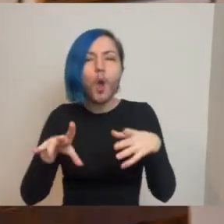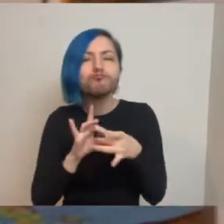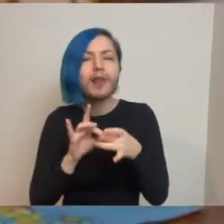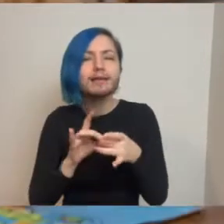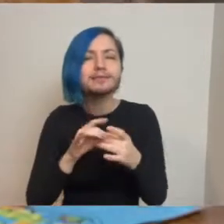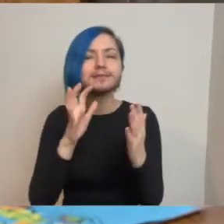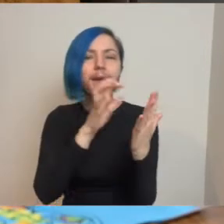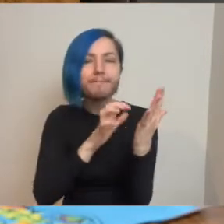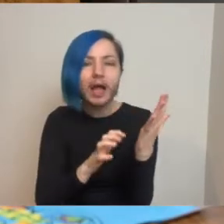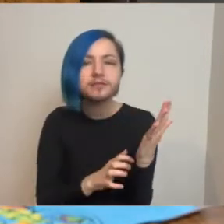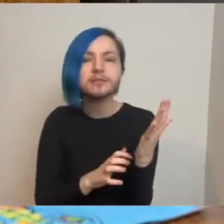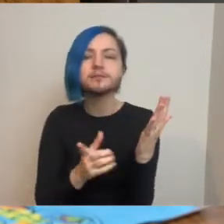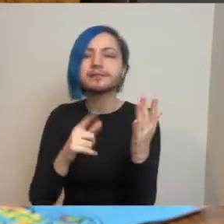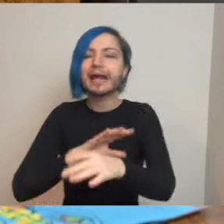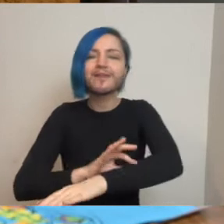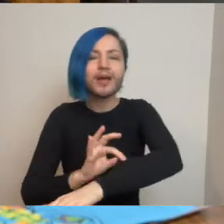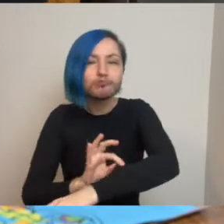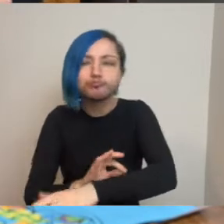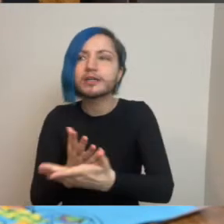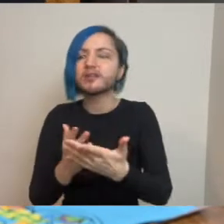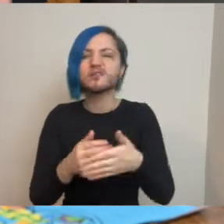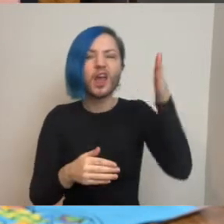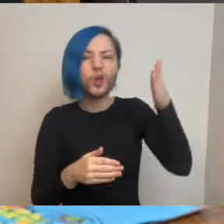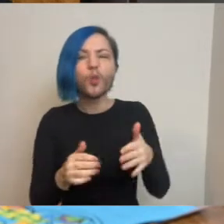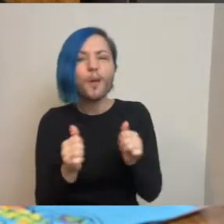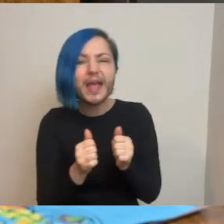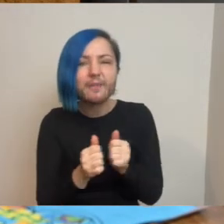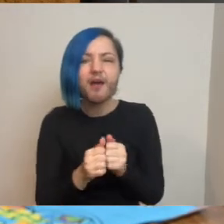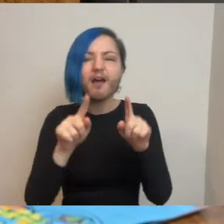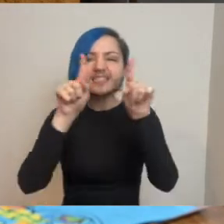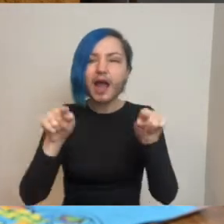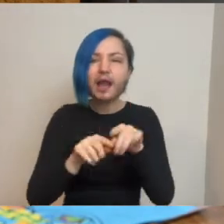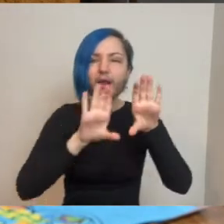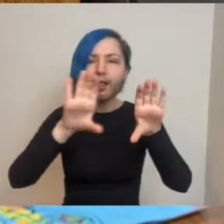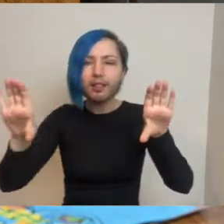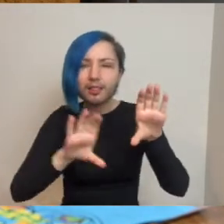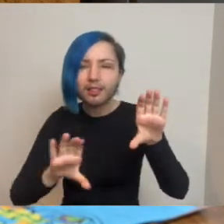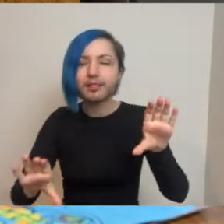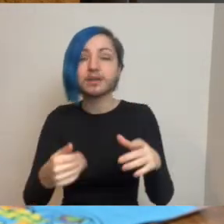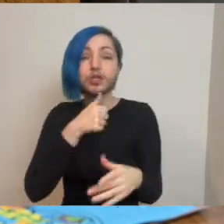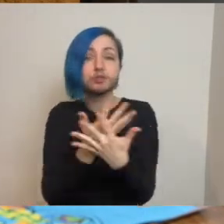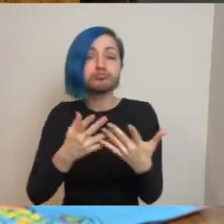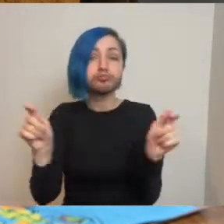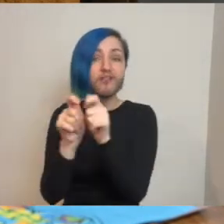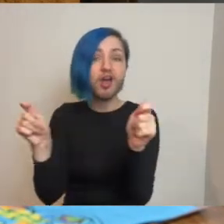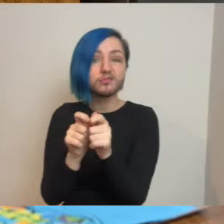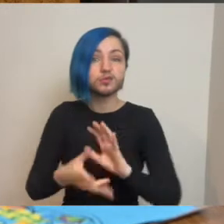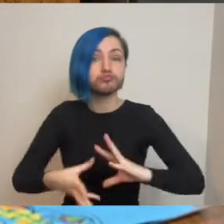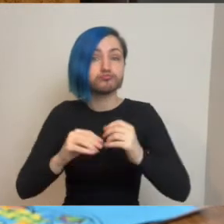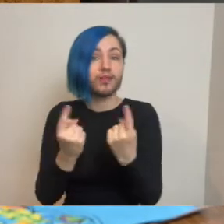and fabrics and, you know, wallpapers and tiles. And I use a lot of curtains to make